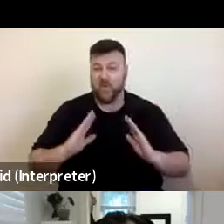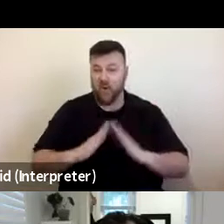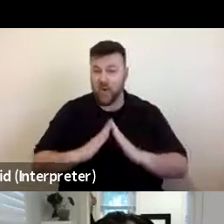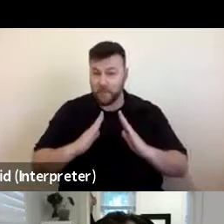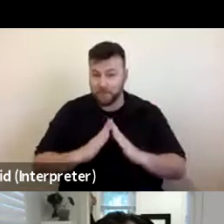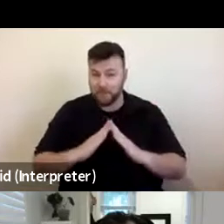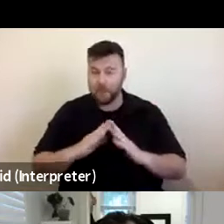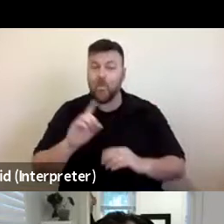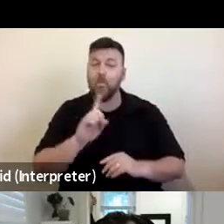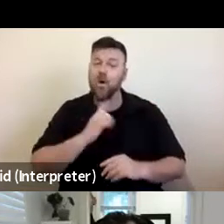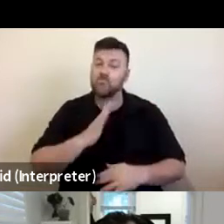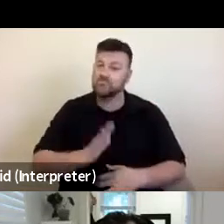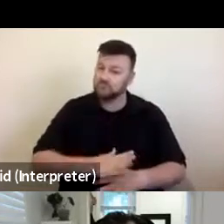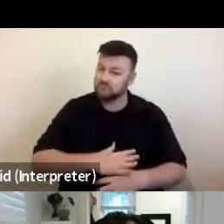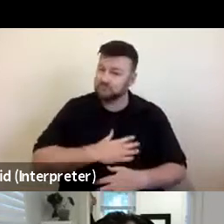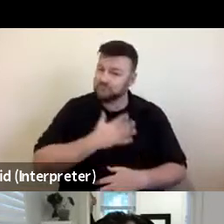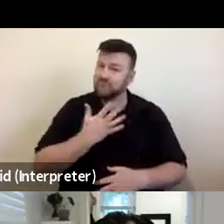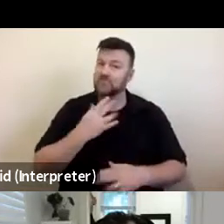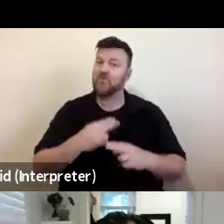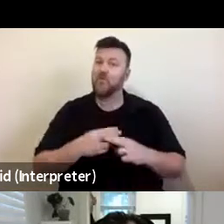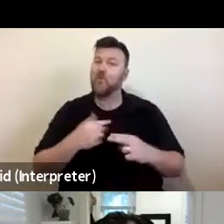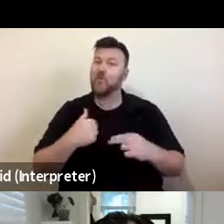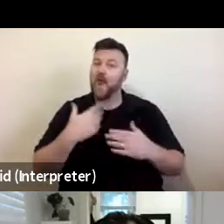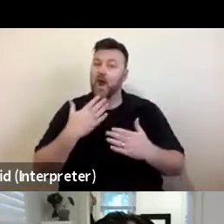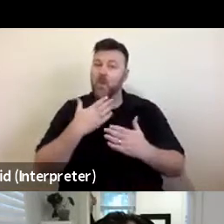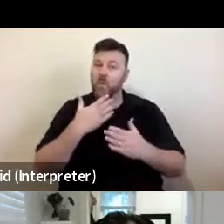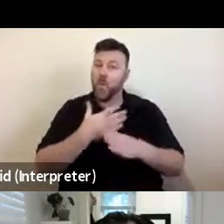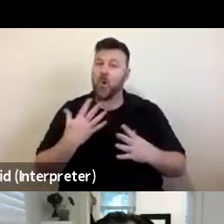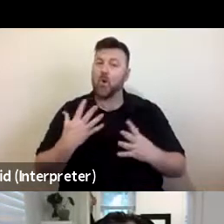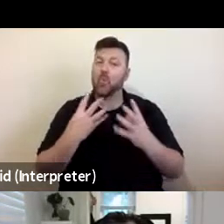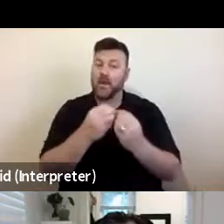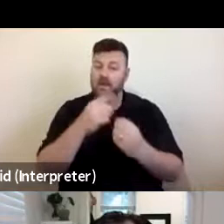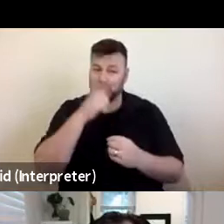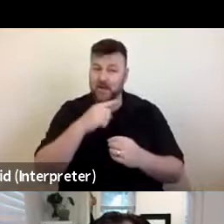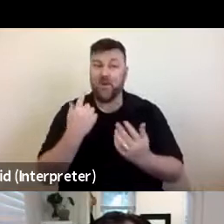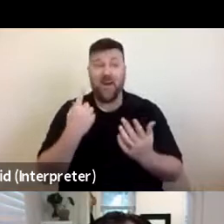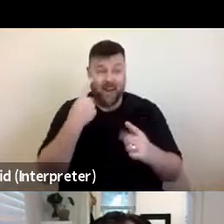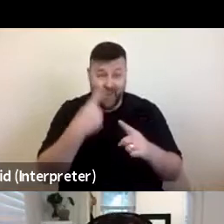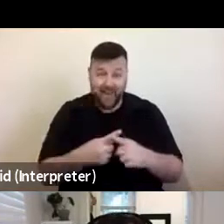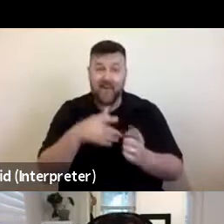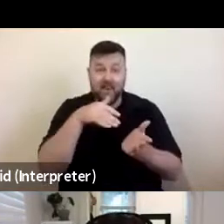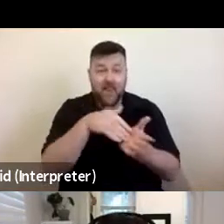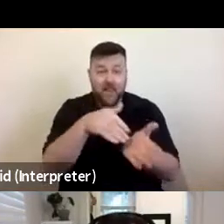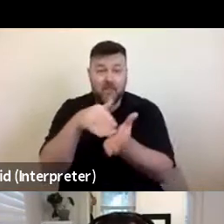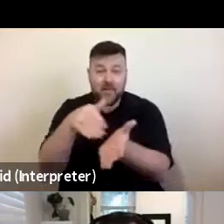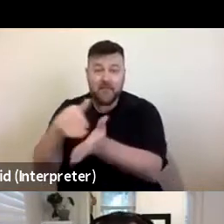interesting is working with people and helping a lot of people, including my many clients, how